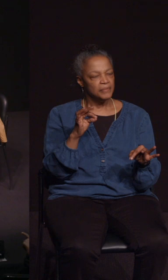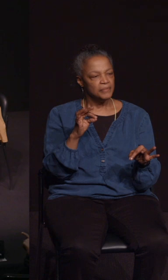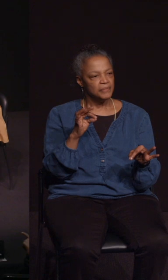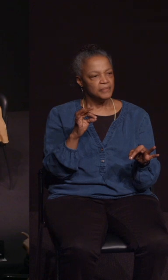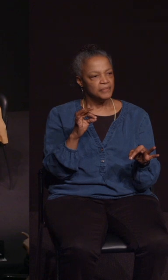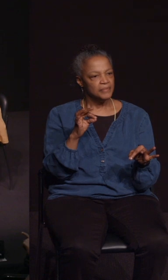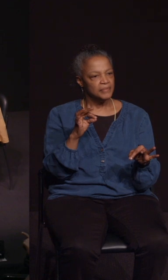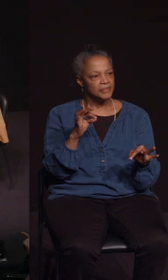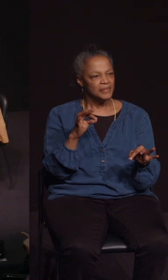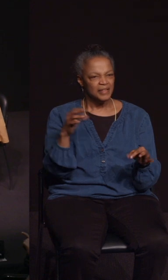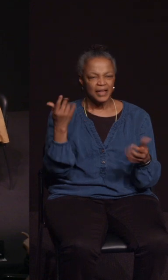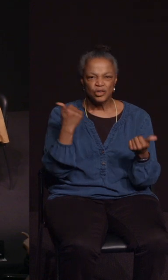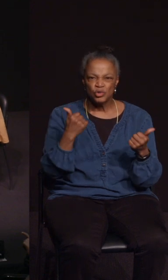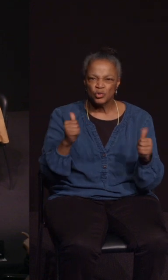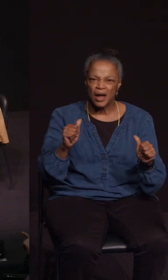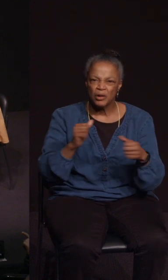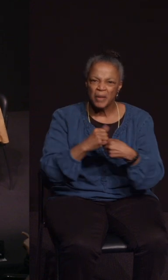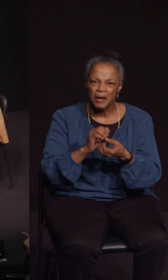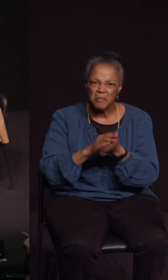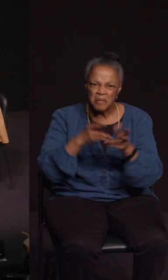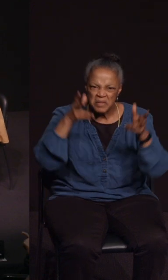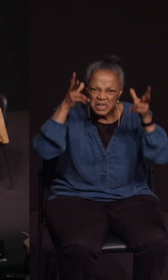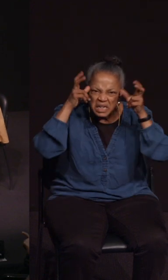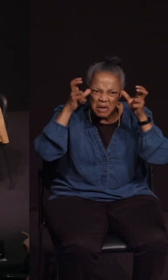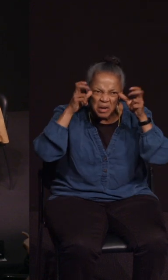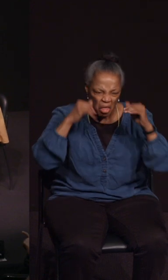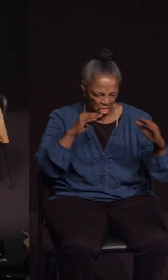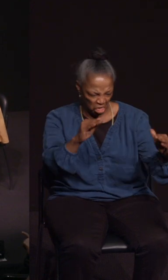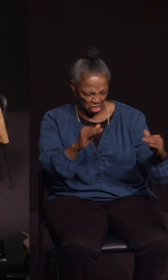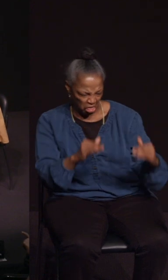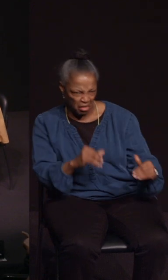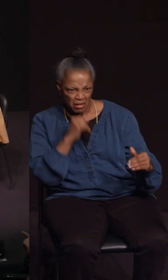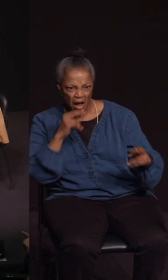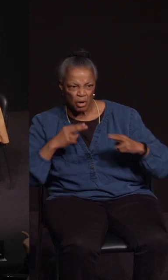that they tried to demonize Mike as a human, you know,